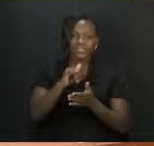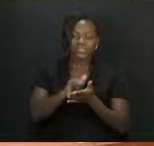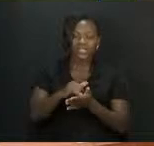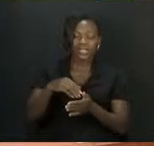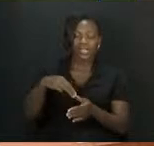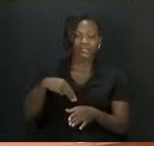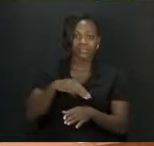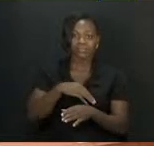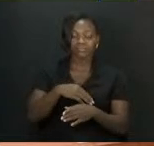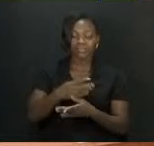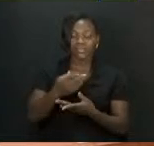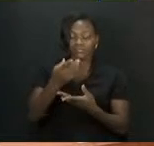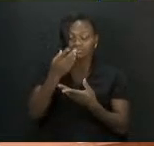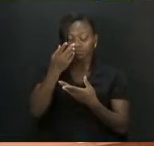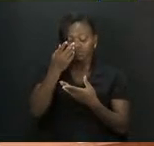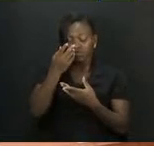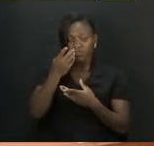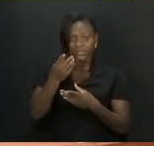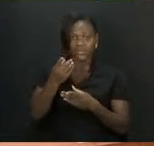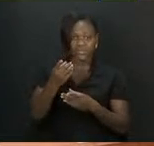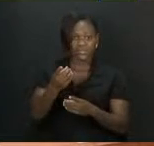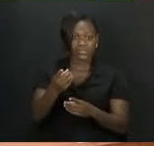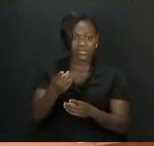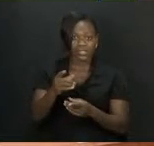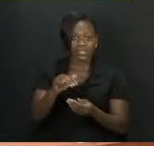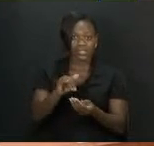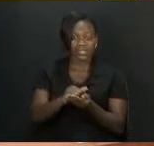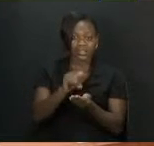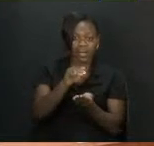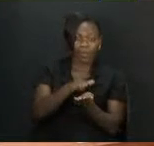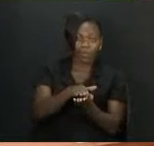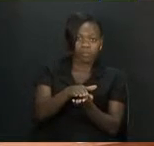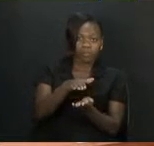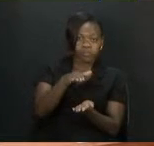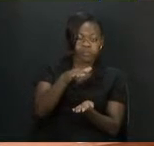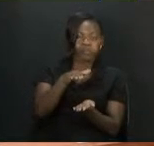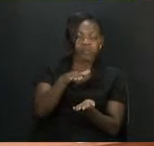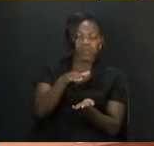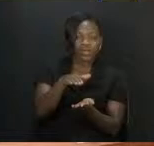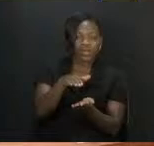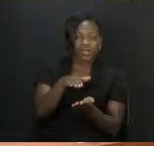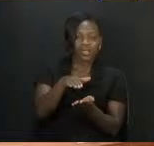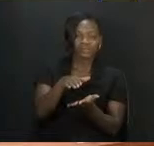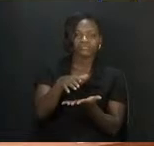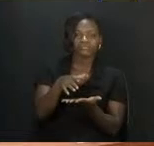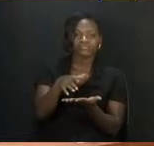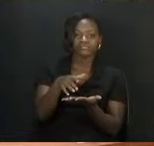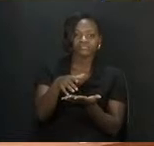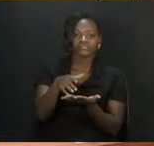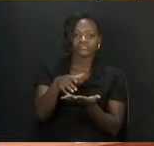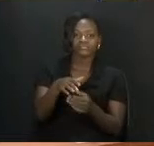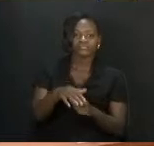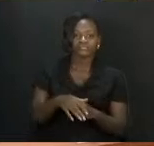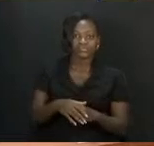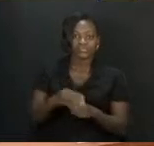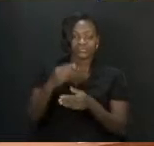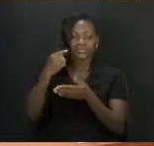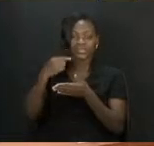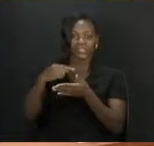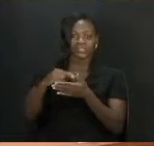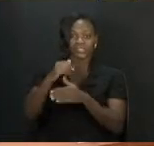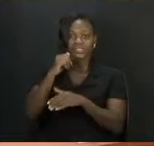for the bound volumes which will be compiled in the end of the meeting may be clearly marked in the daily report and the